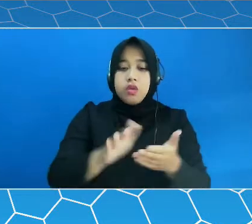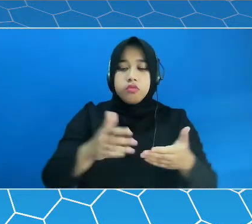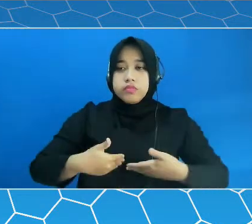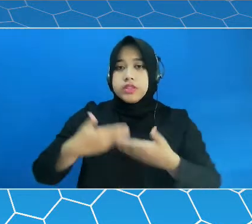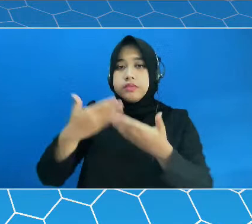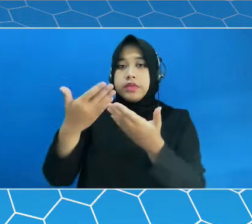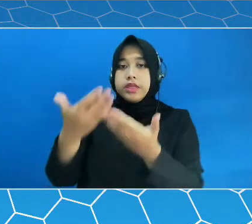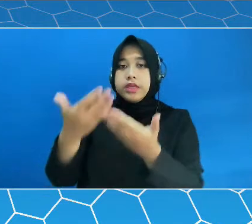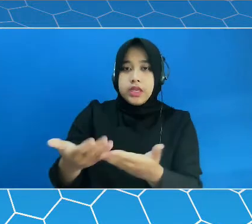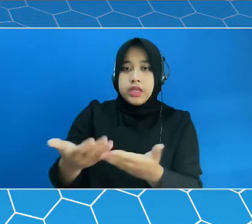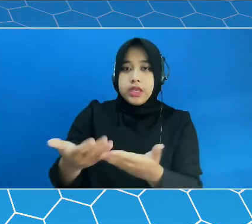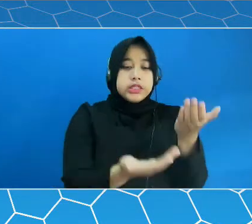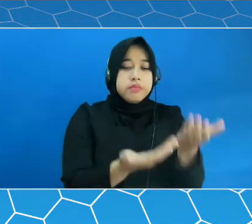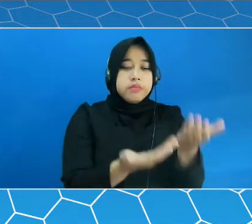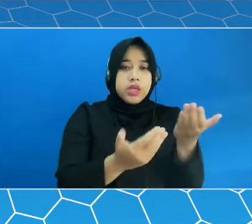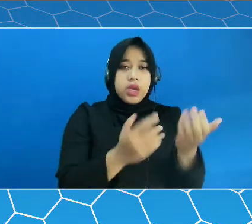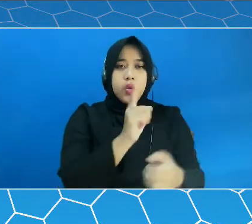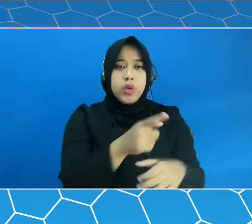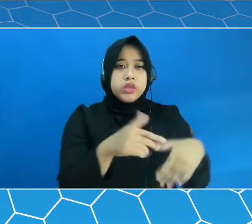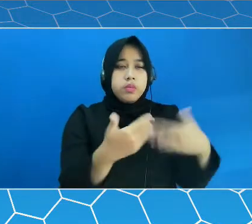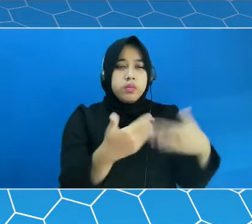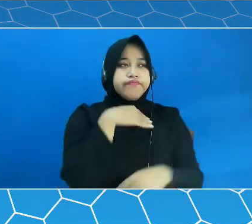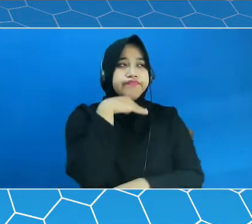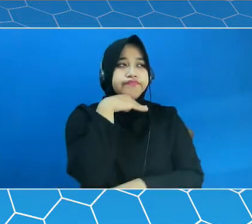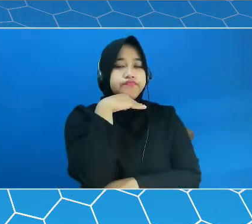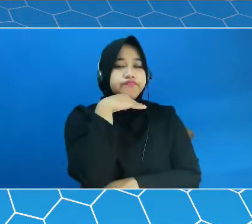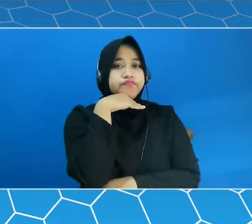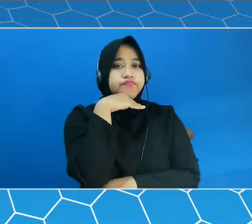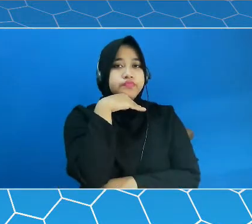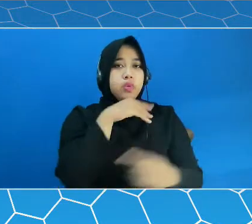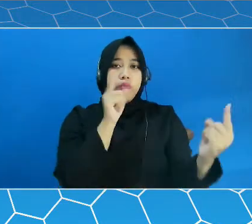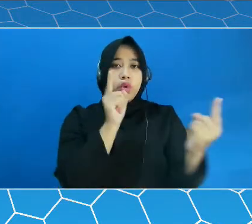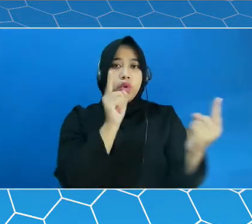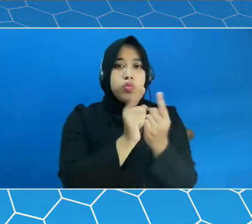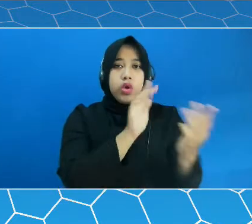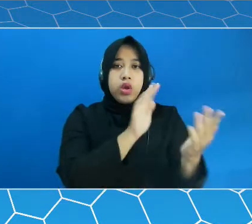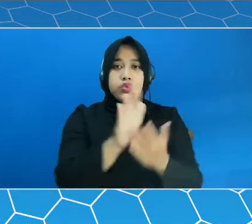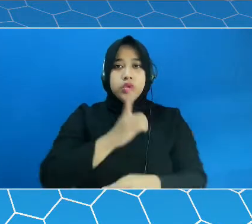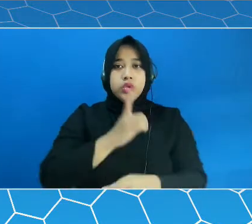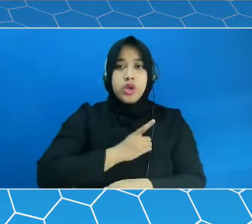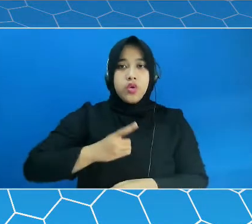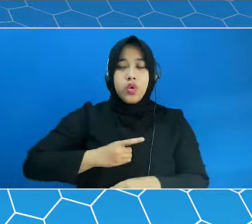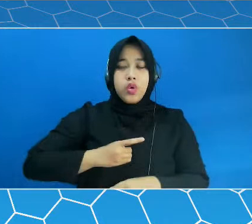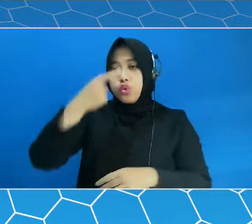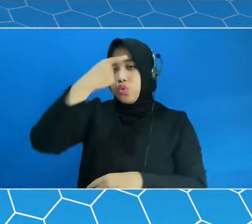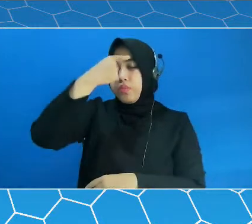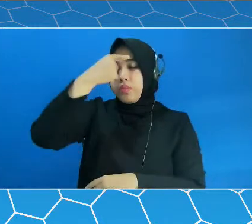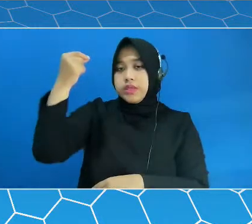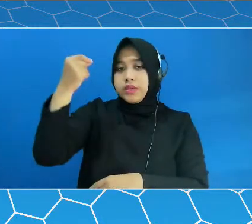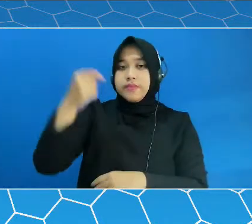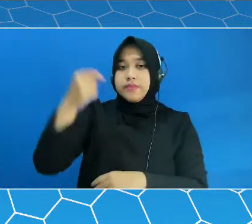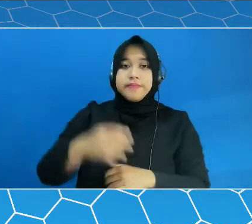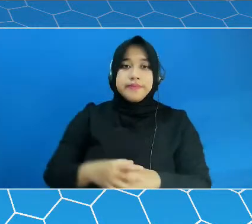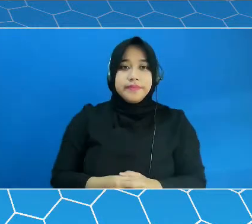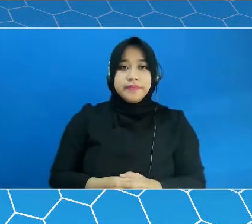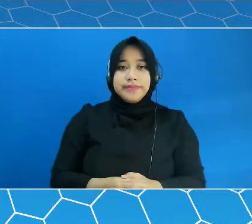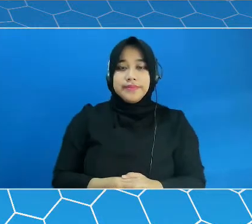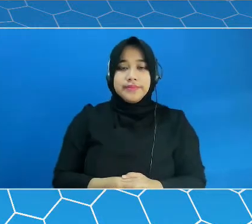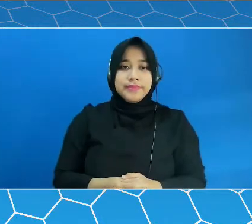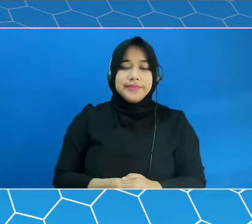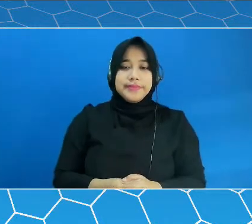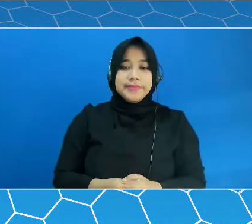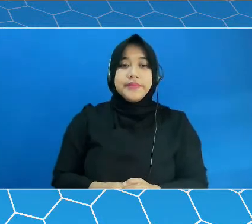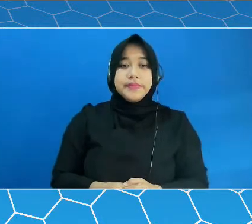patient's symptoms. Next slide, please. So the data